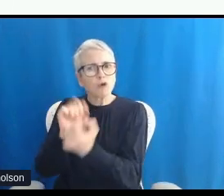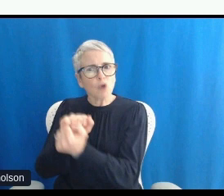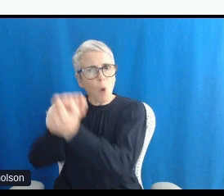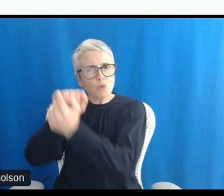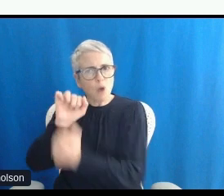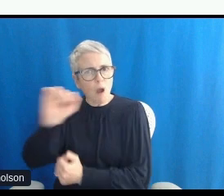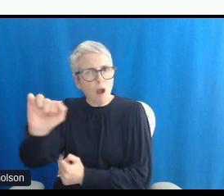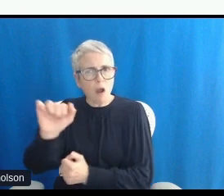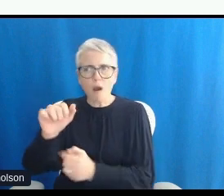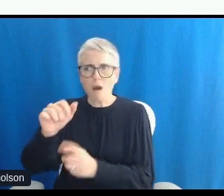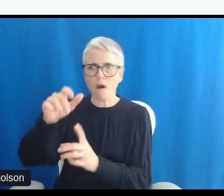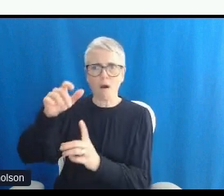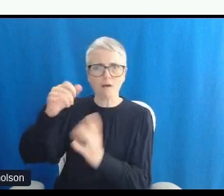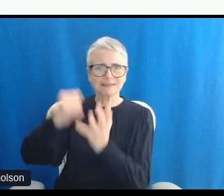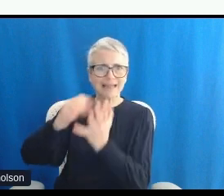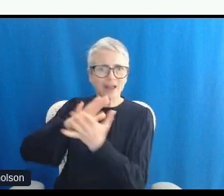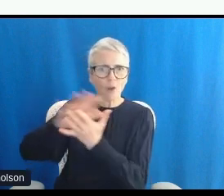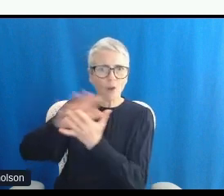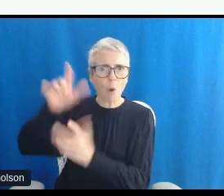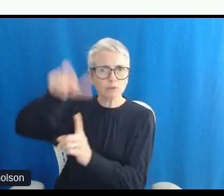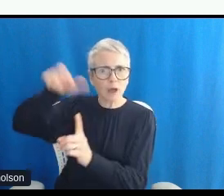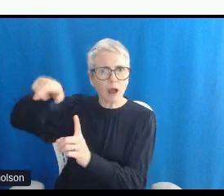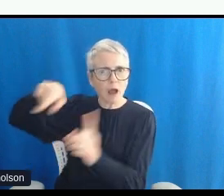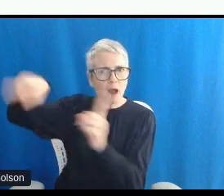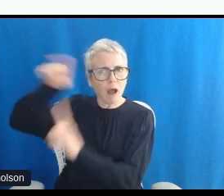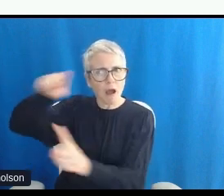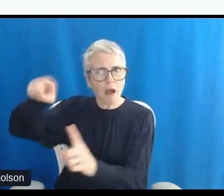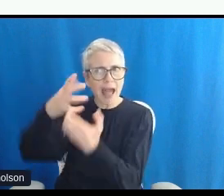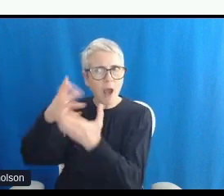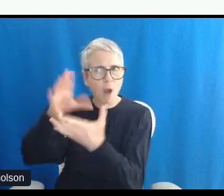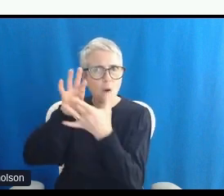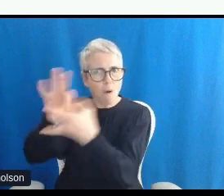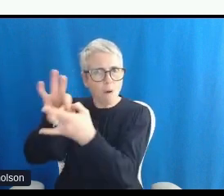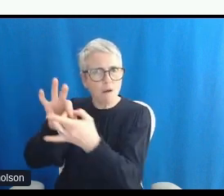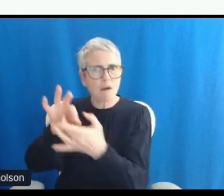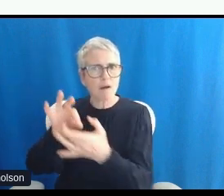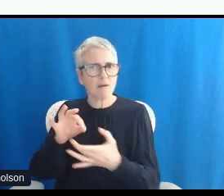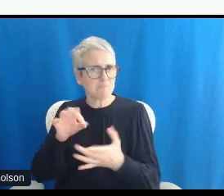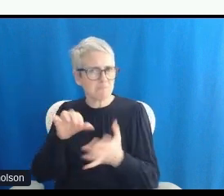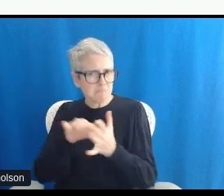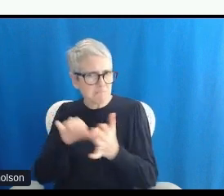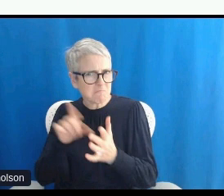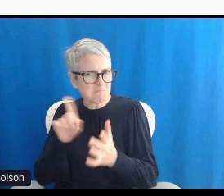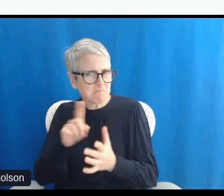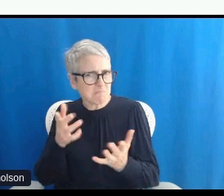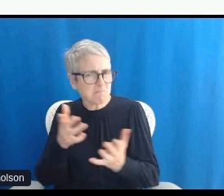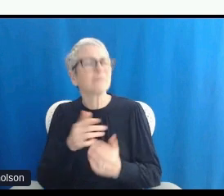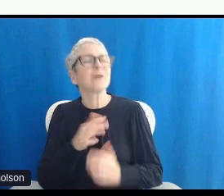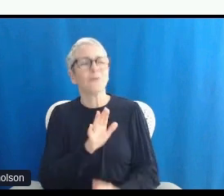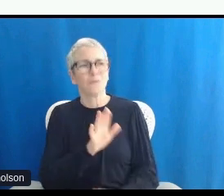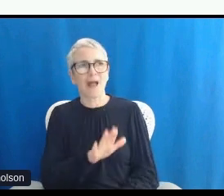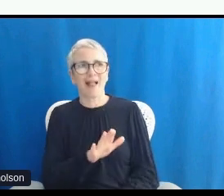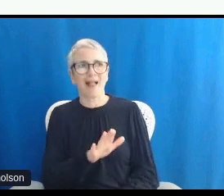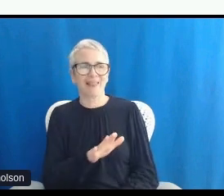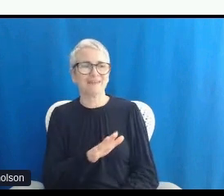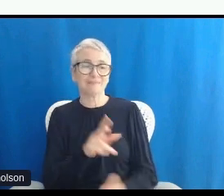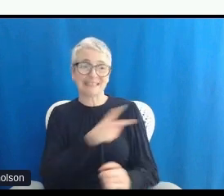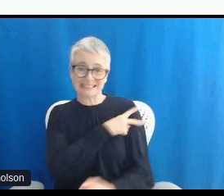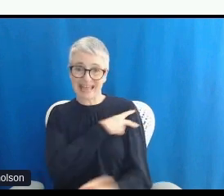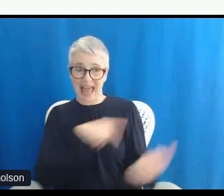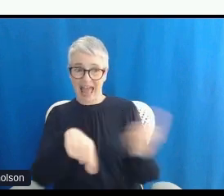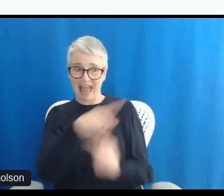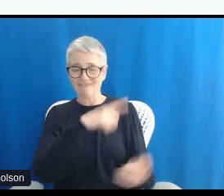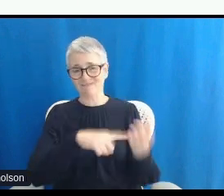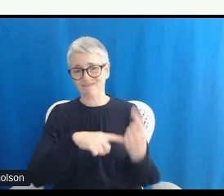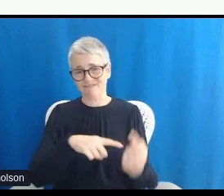accessibility? So I think initially, especially on the staff side, it's knowledge and